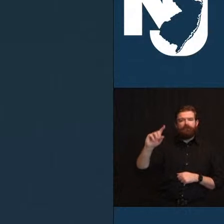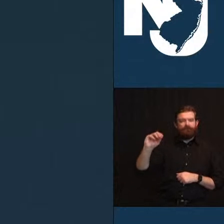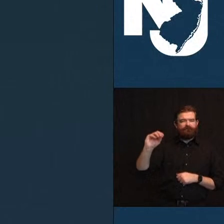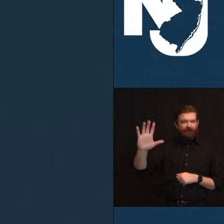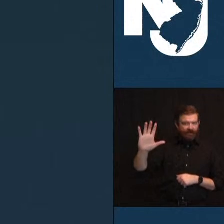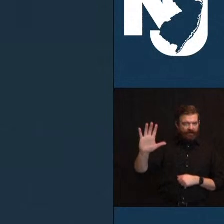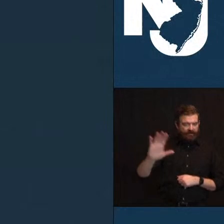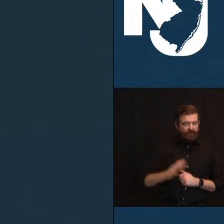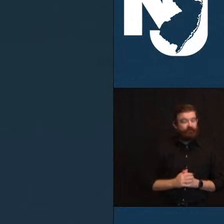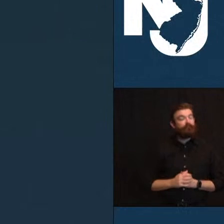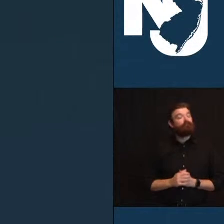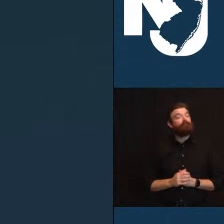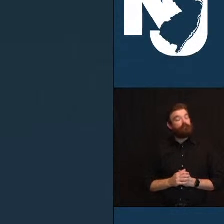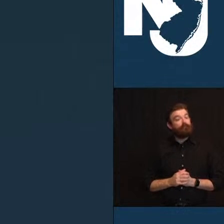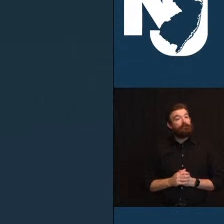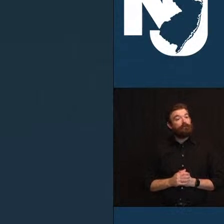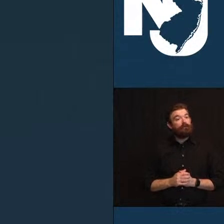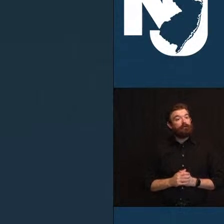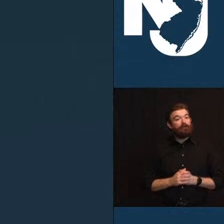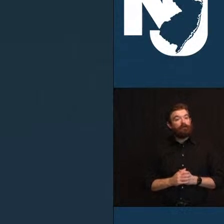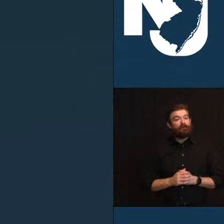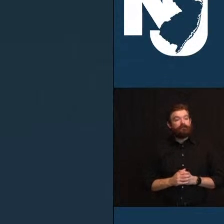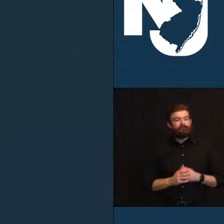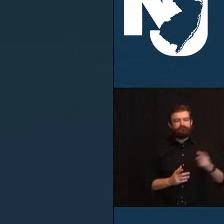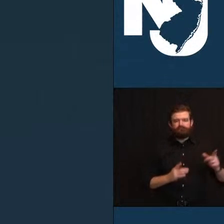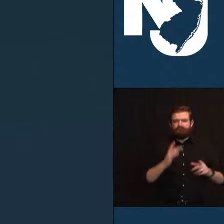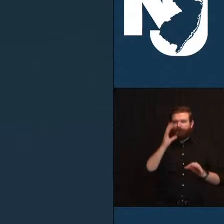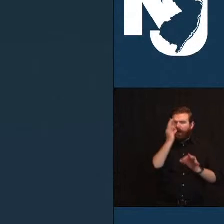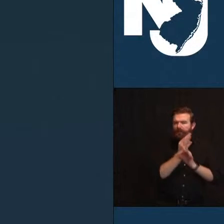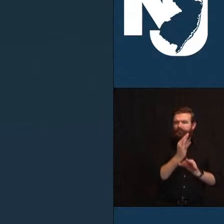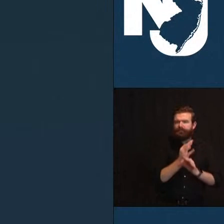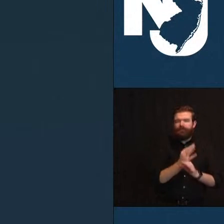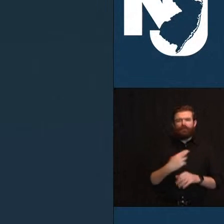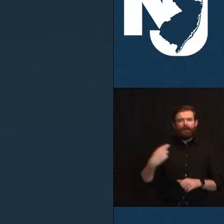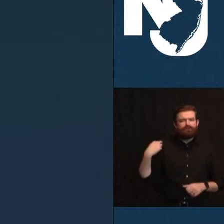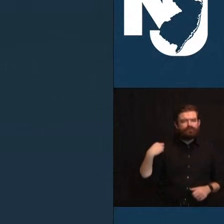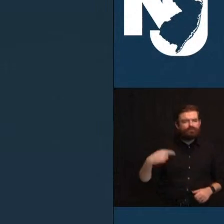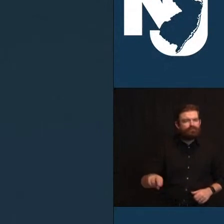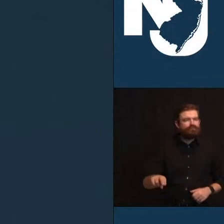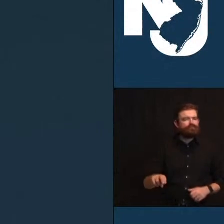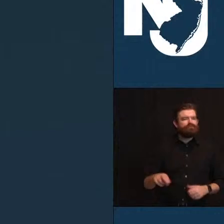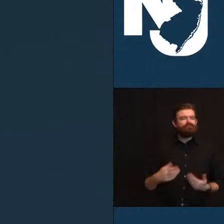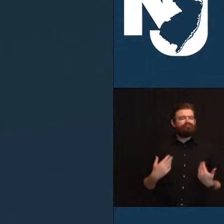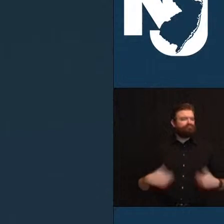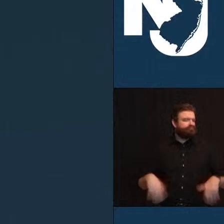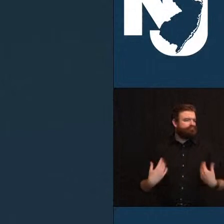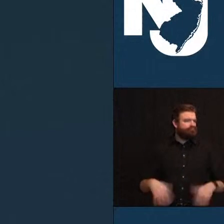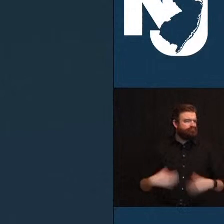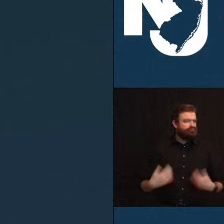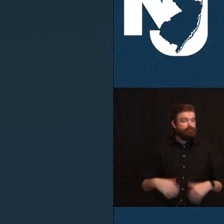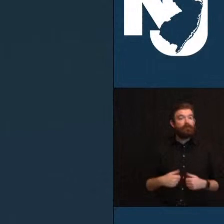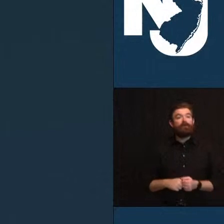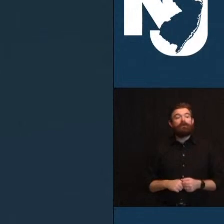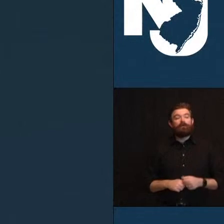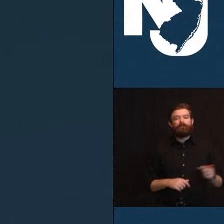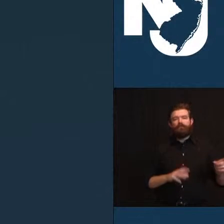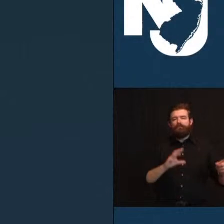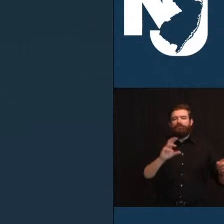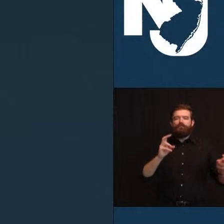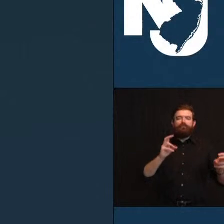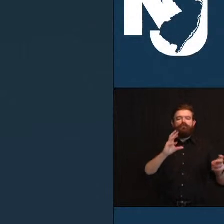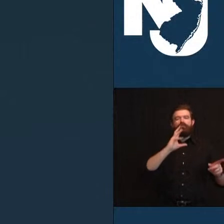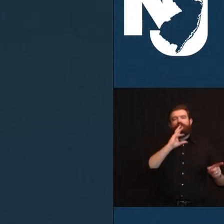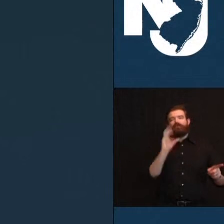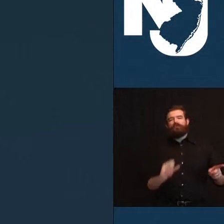of tremendous faith who was described by those who loved him as and I'm quoting, an old soul, a witty genius, a